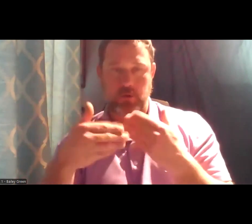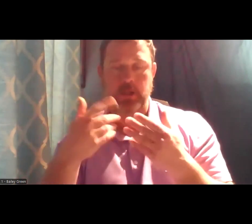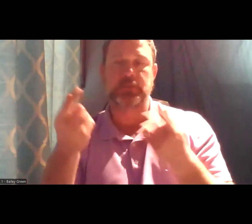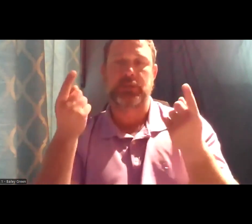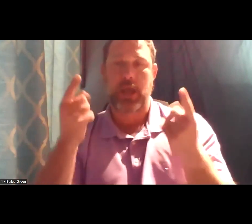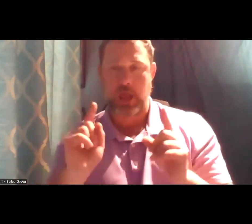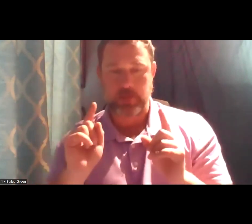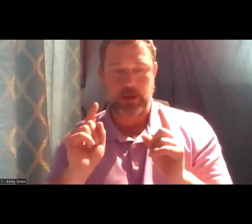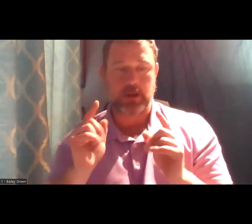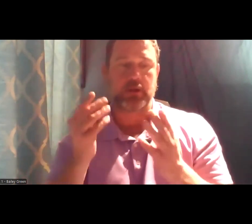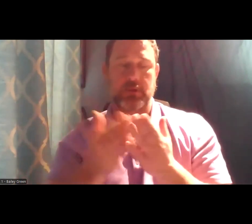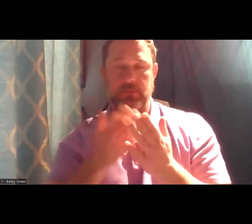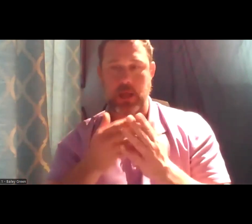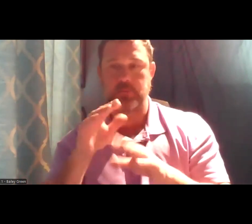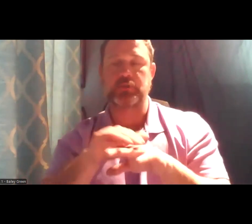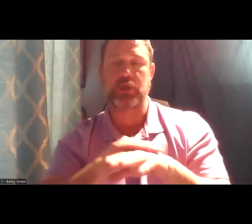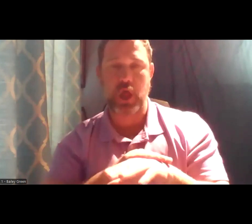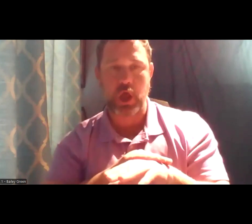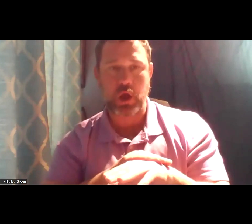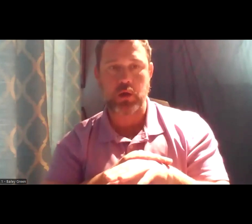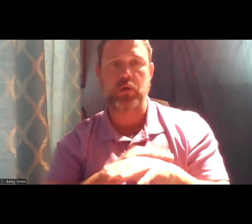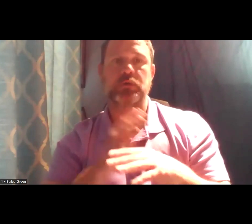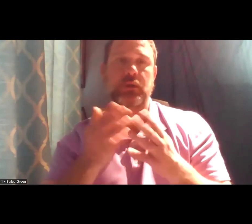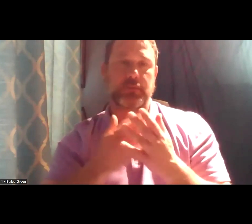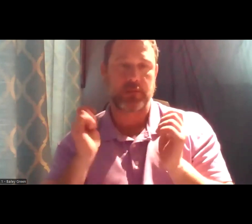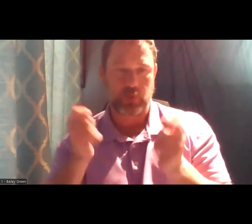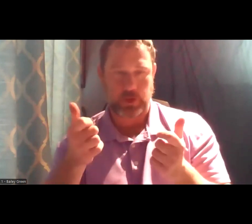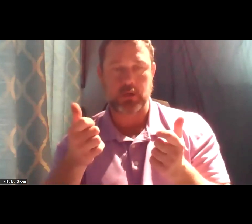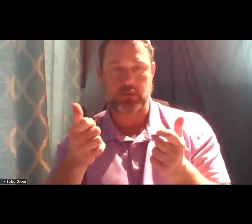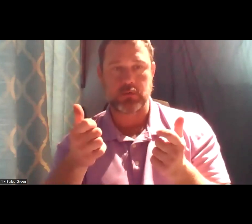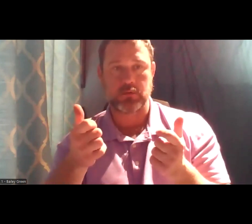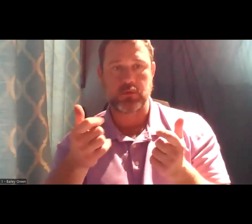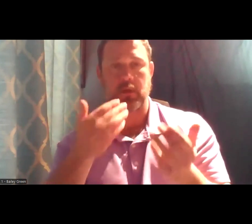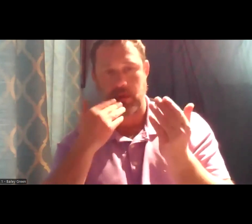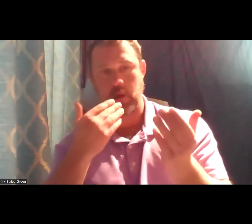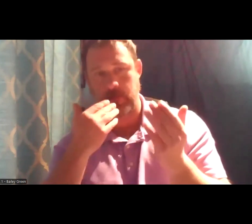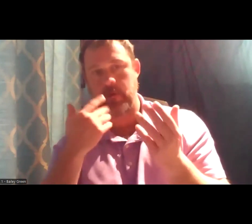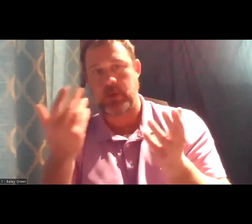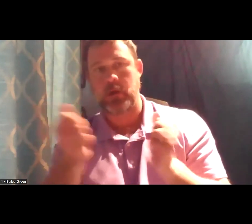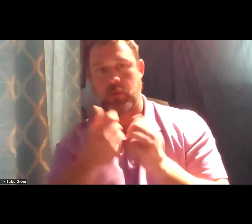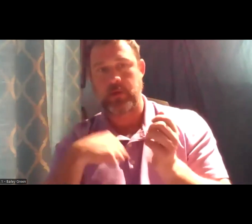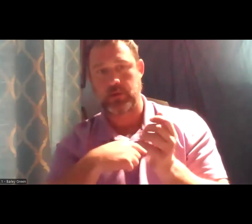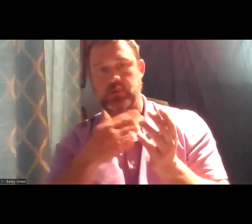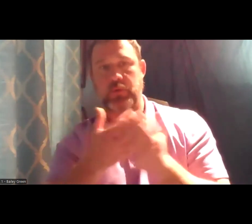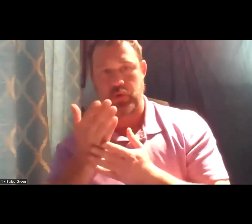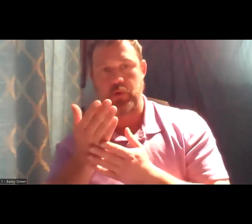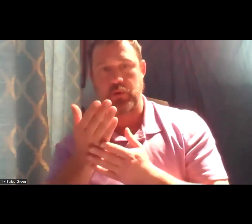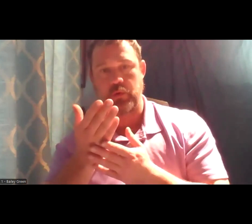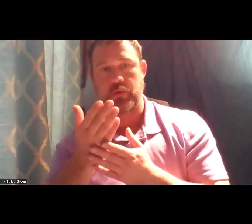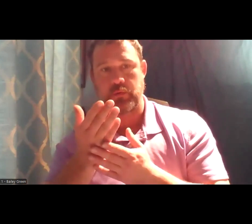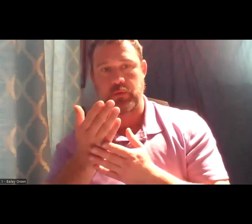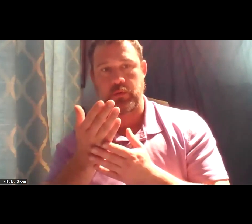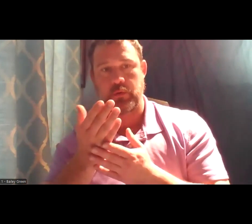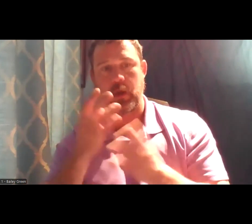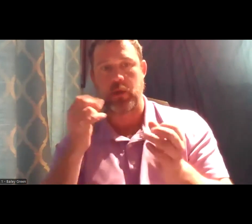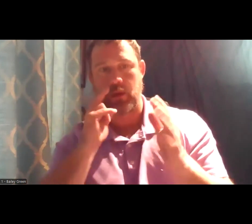happening, sometimes slowly, sometimes quickly. And thank you for being with us through it all. And we